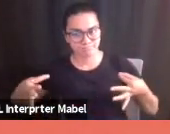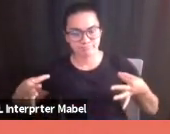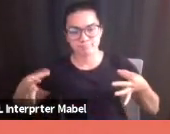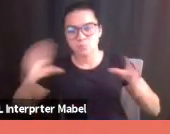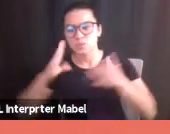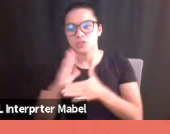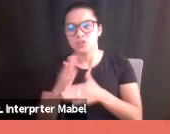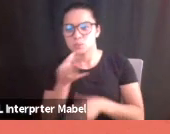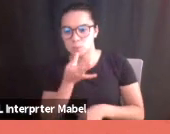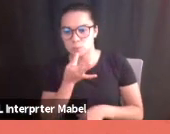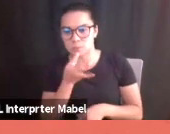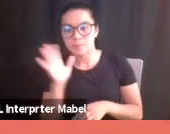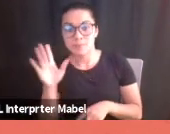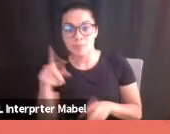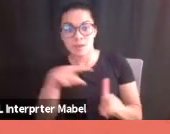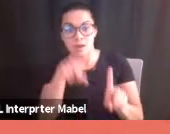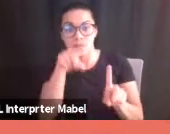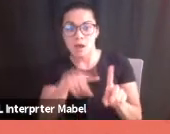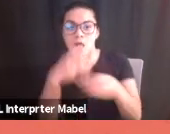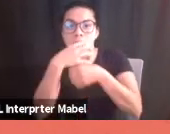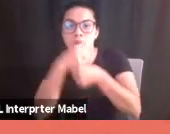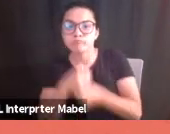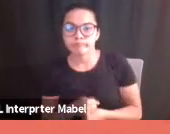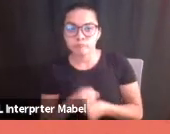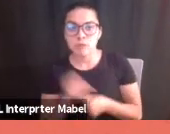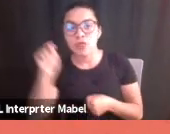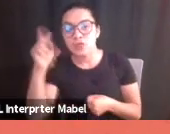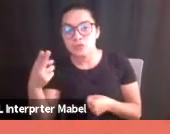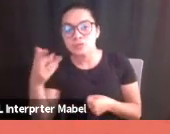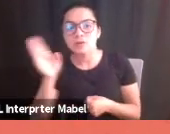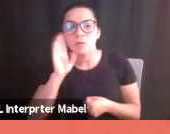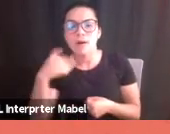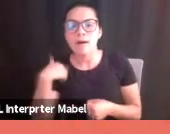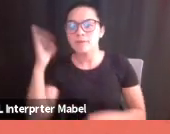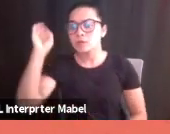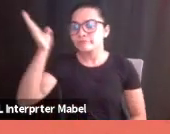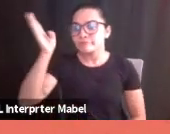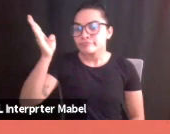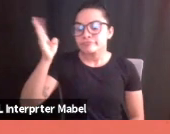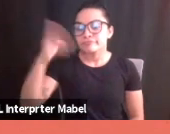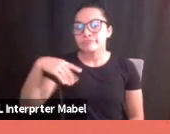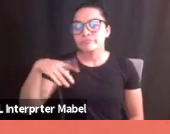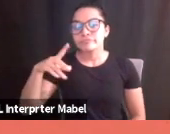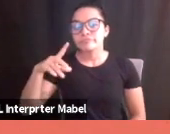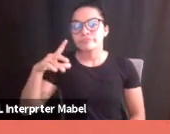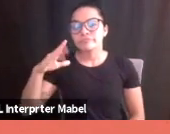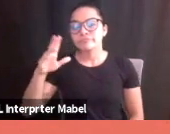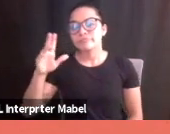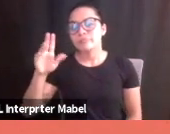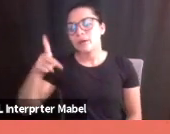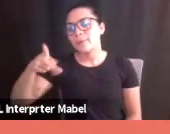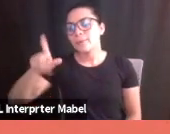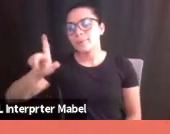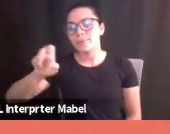Thursday will be Welcome to the Survivors Agenda, a plenary that will kind of talk about more of what we kind of talked about